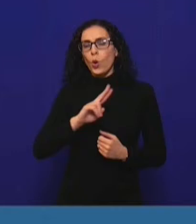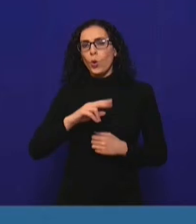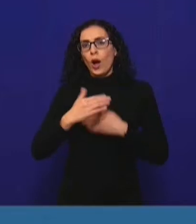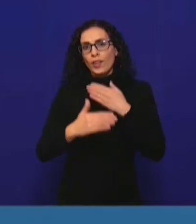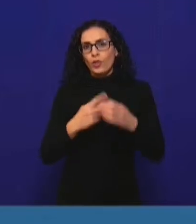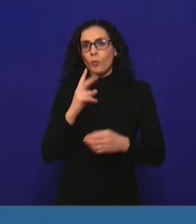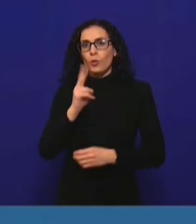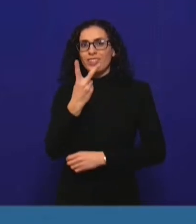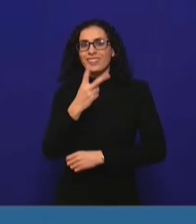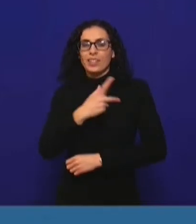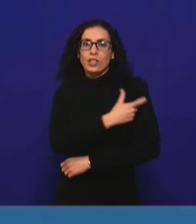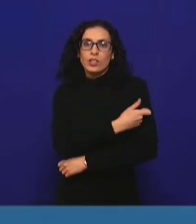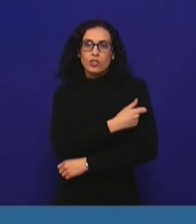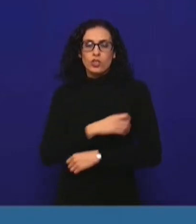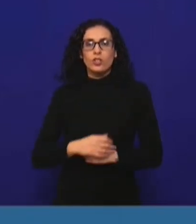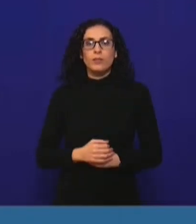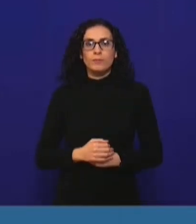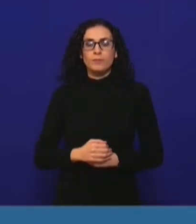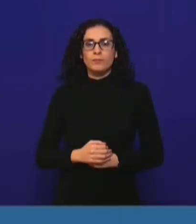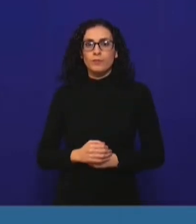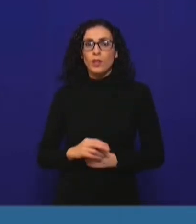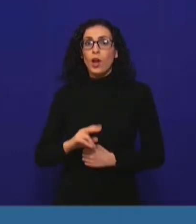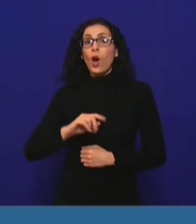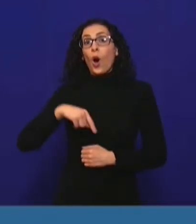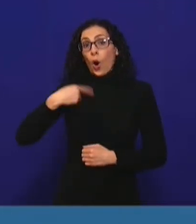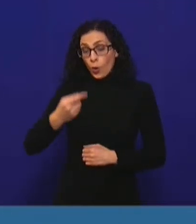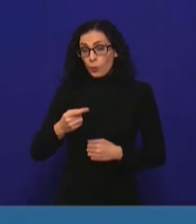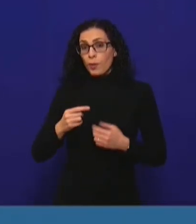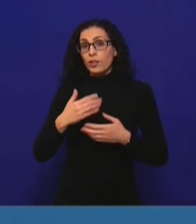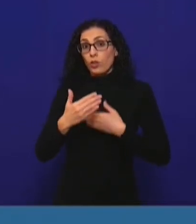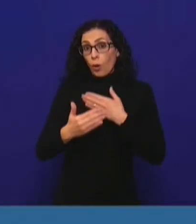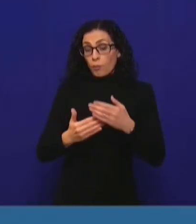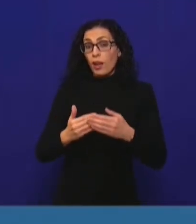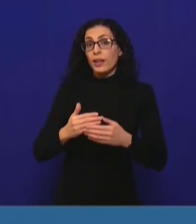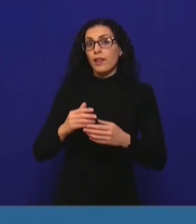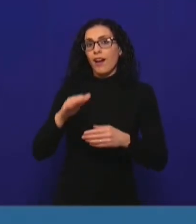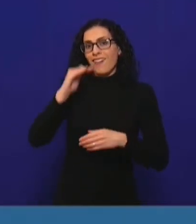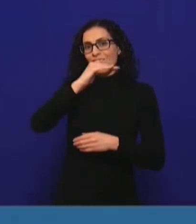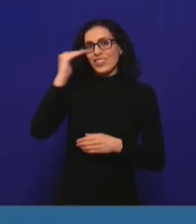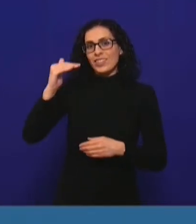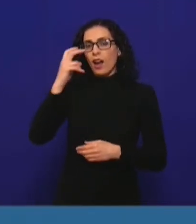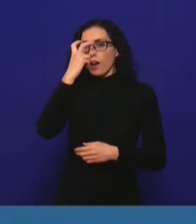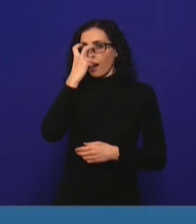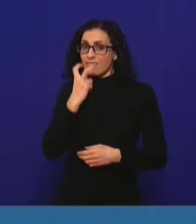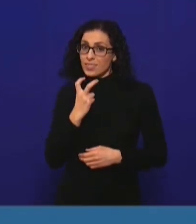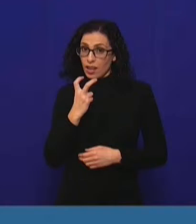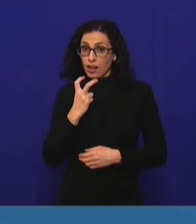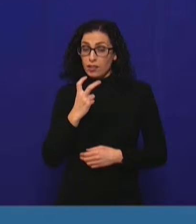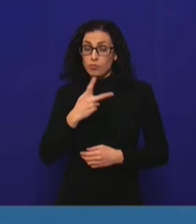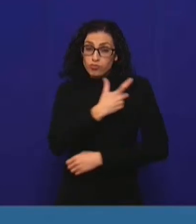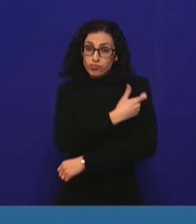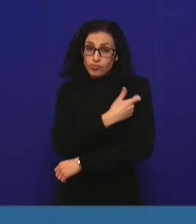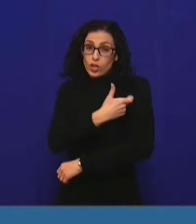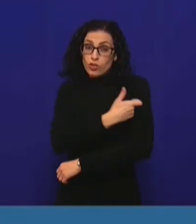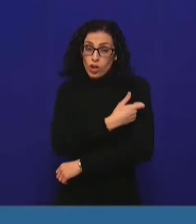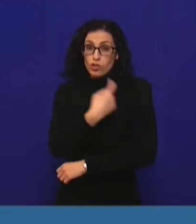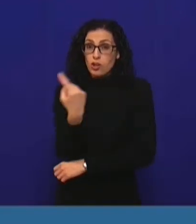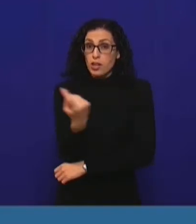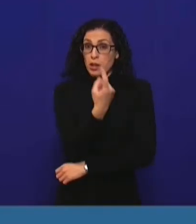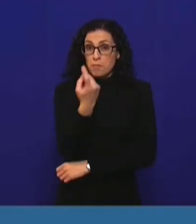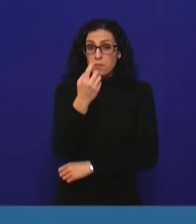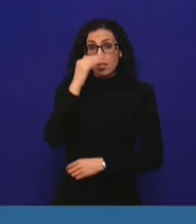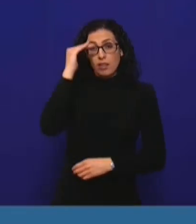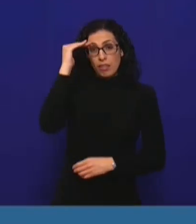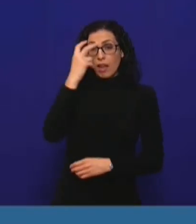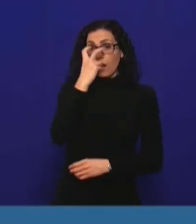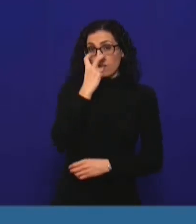doża. Priorità li tajna fid-djar tal-anzjani fejn hemmhekk laqqamna ħafna mill-anzjani